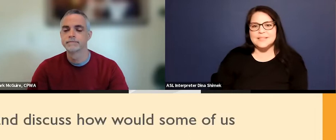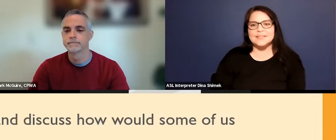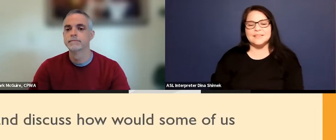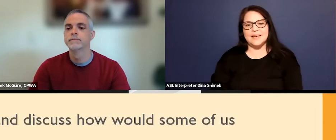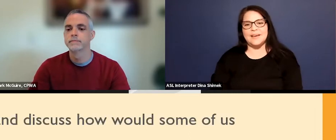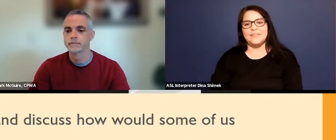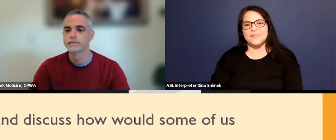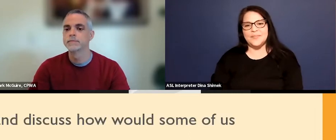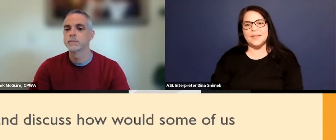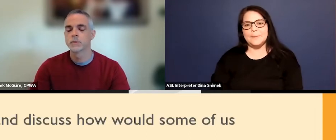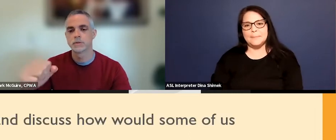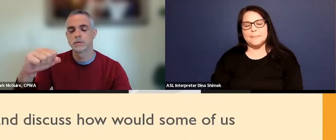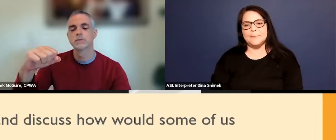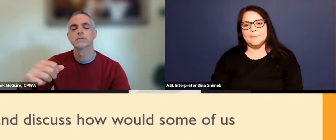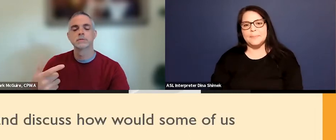Yes. Yeah.